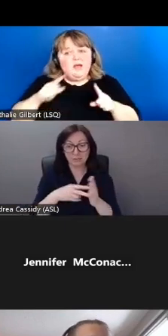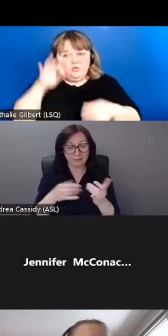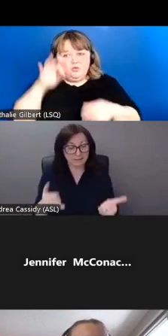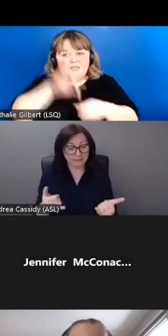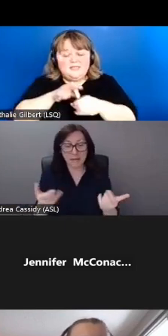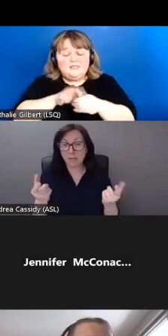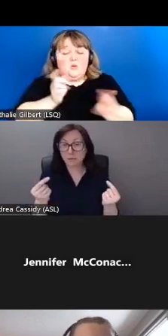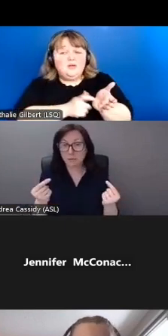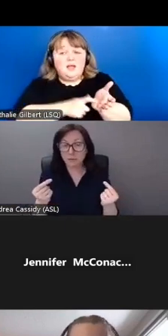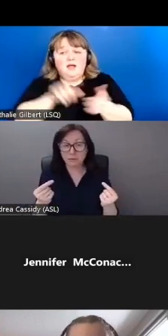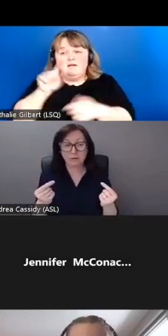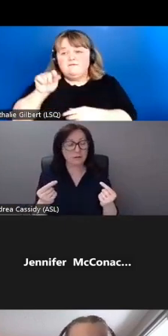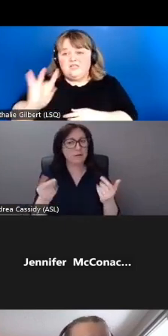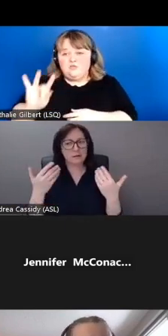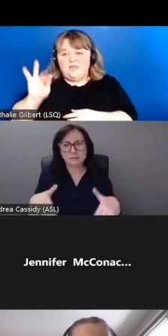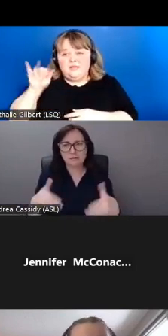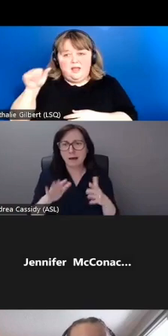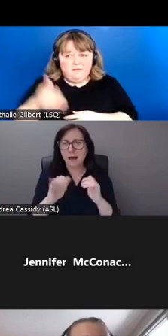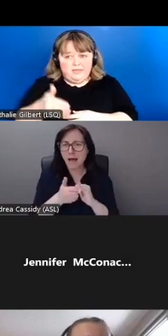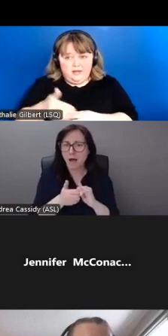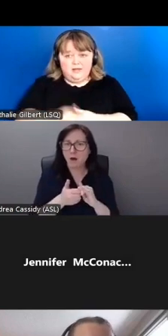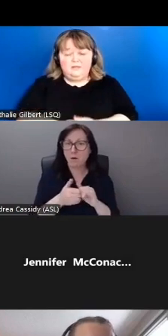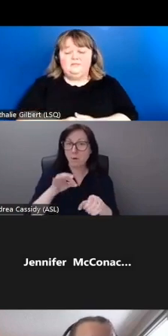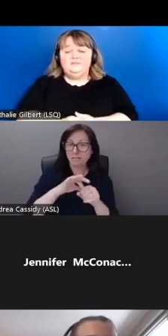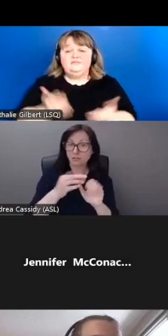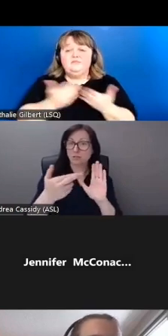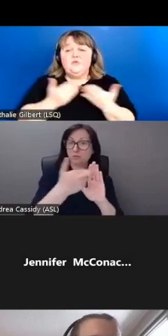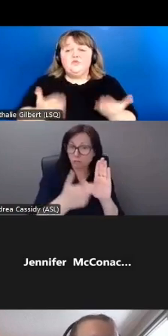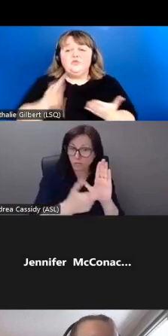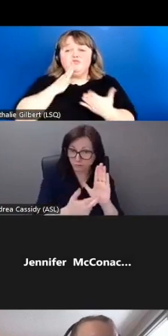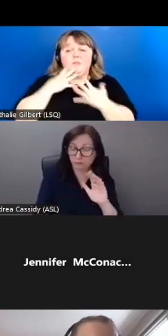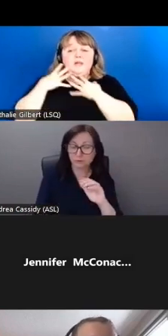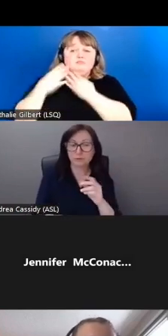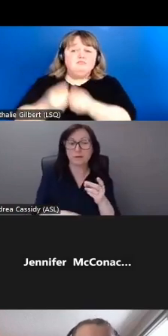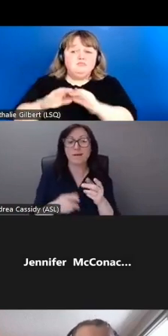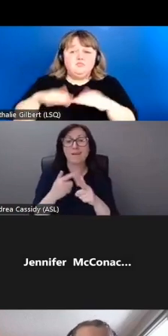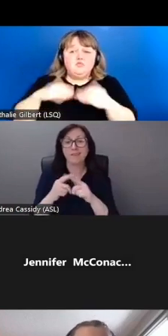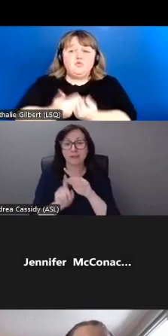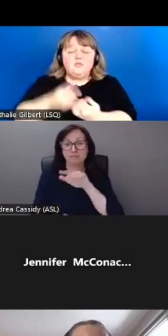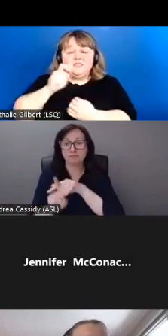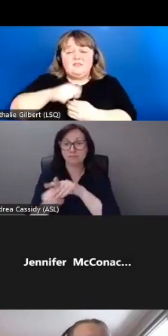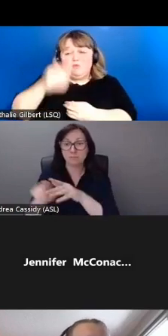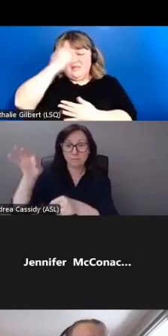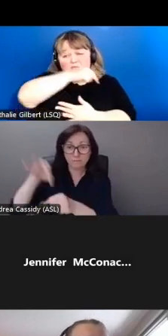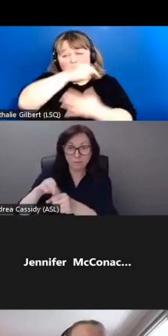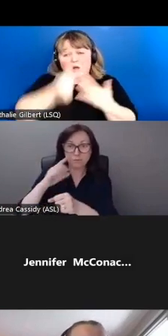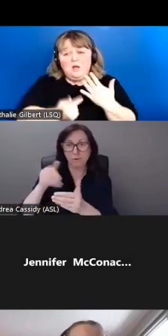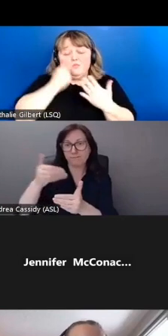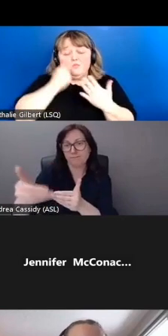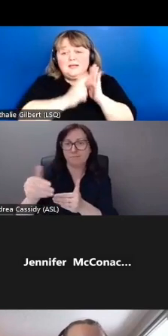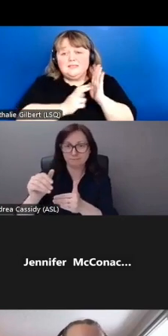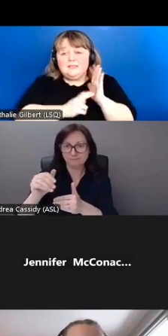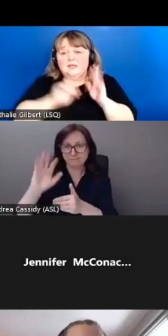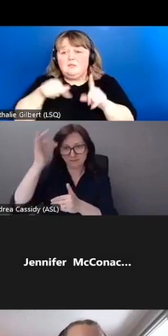through everything you need to know to register and vote in this upcoming federal election. Next slide, please.